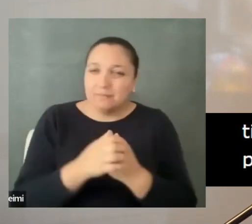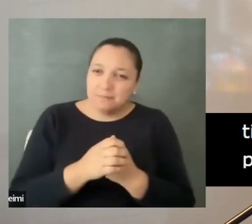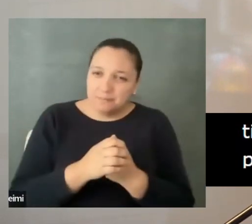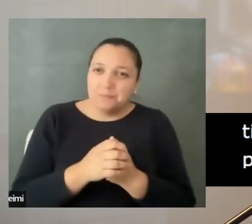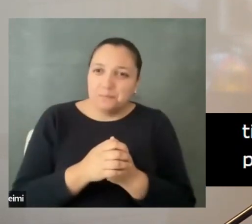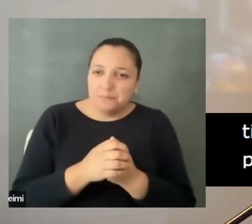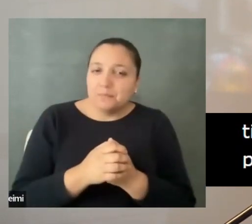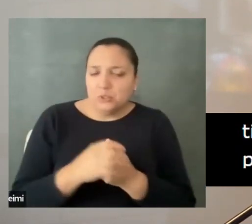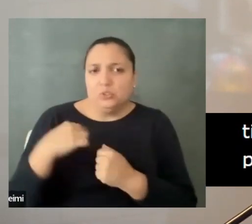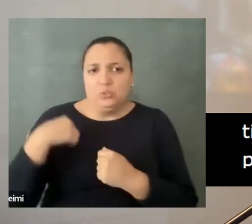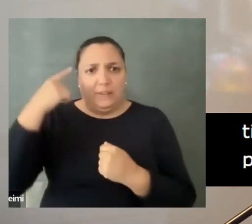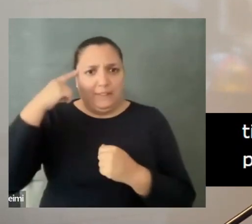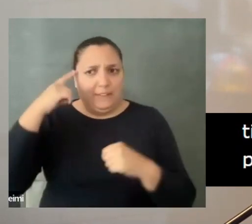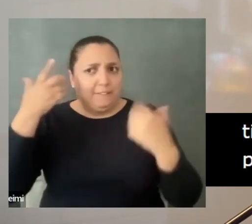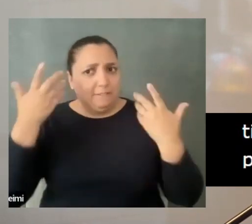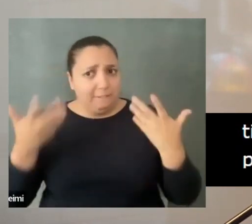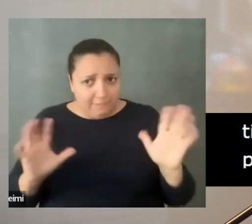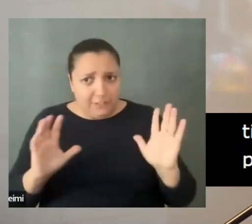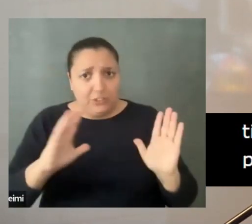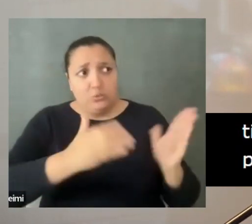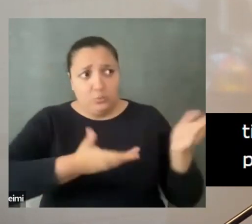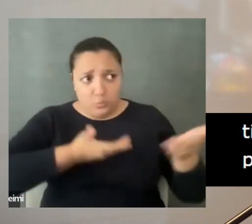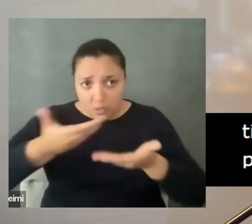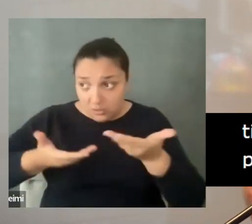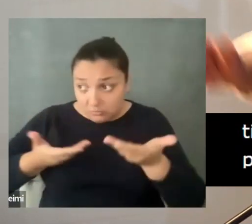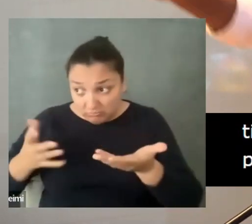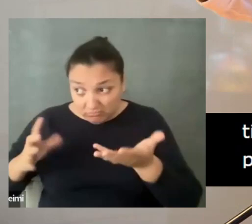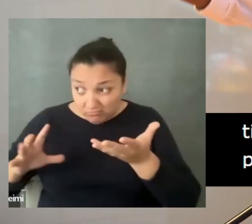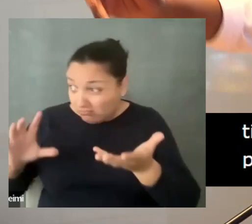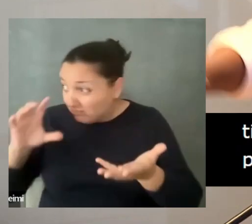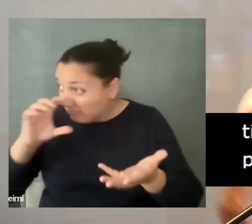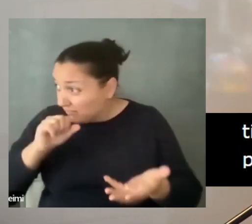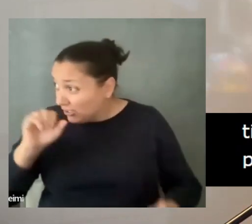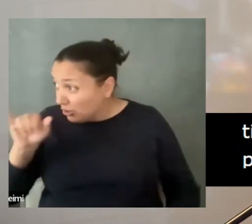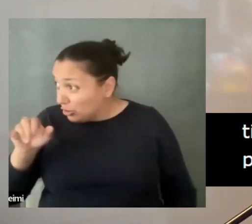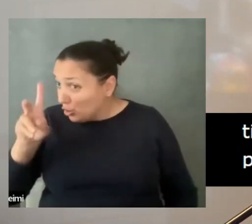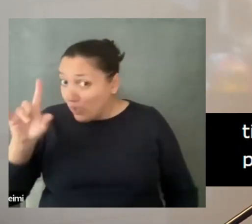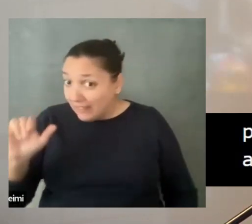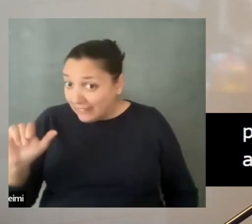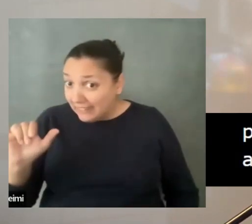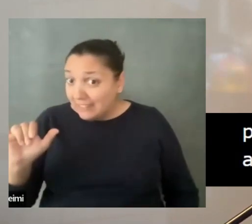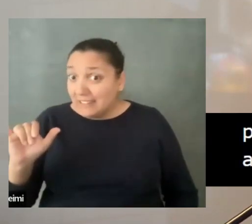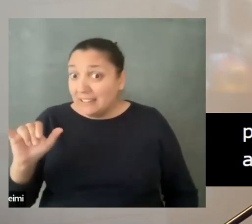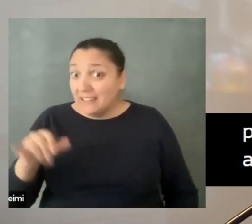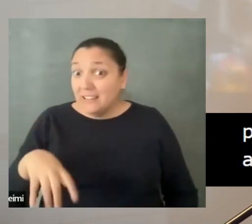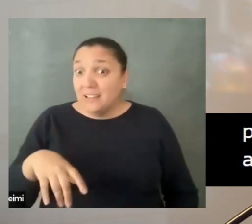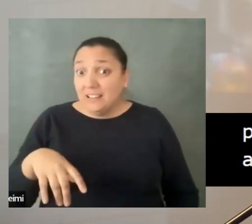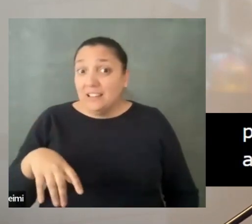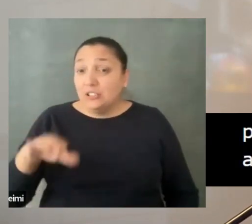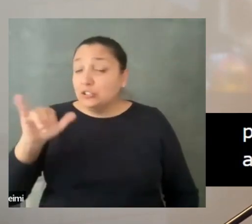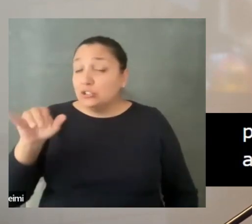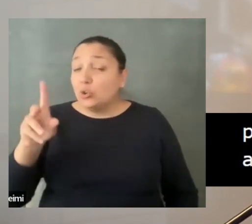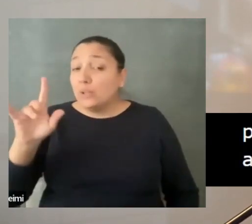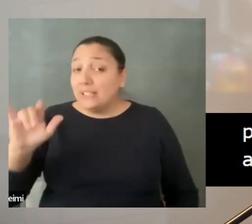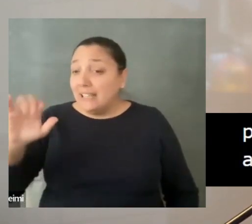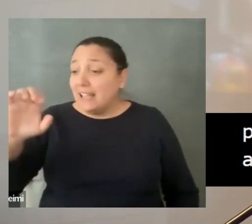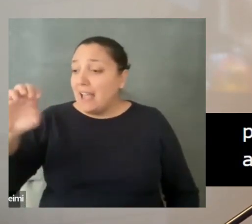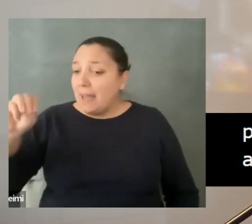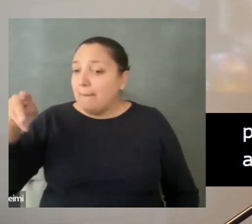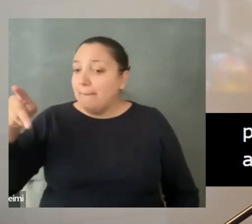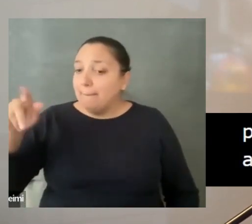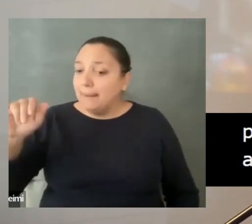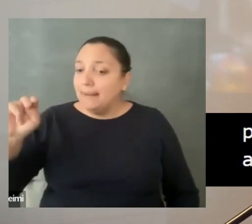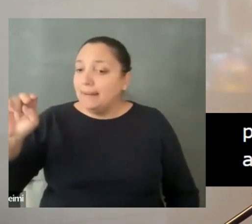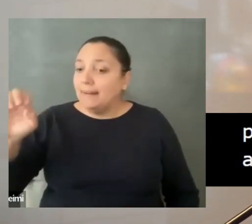done my welcome. Jodia, anything else you want me to do? That's Jodia Bunnell. You're going to hear from her later on. She's the boss. She's